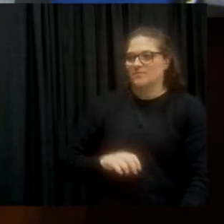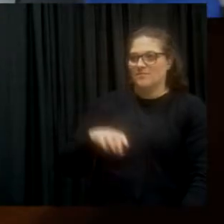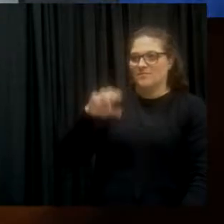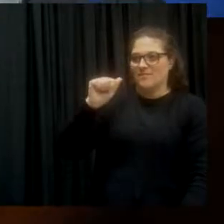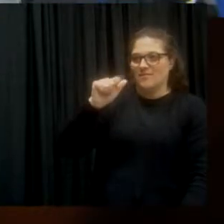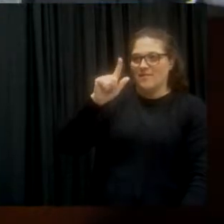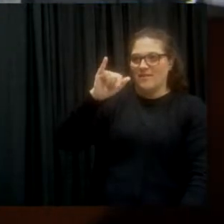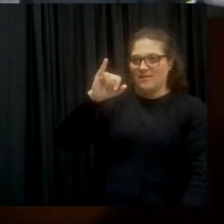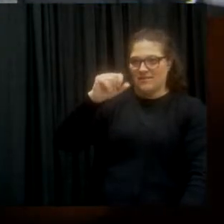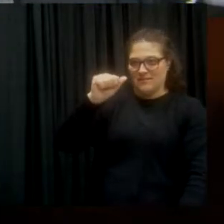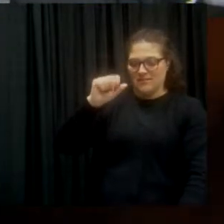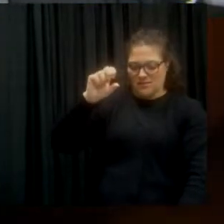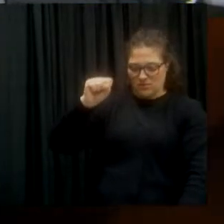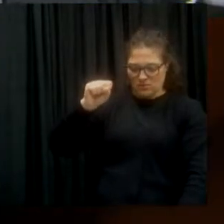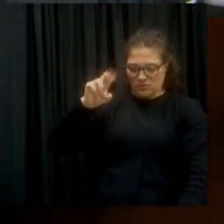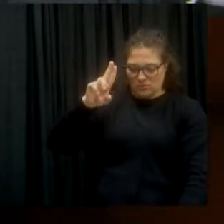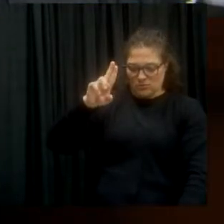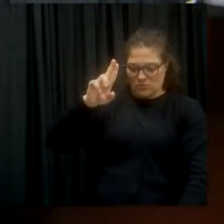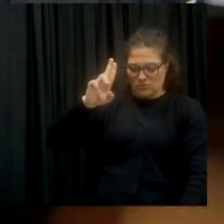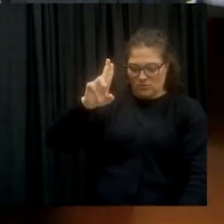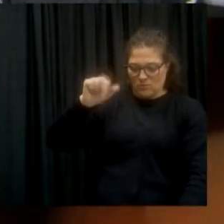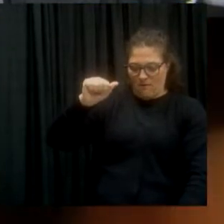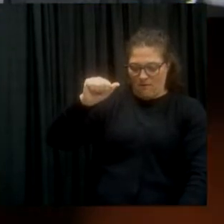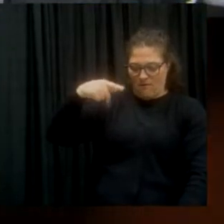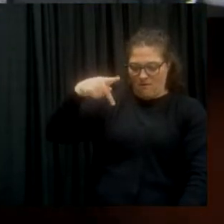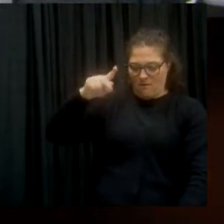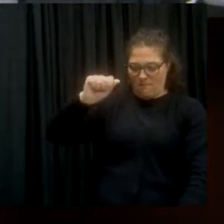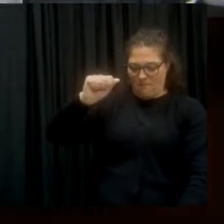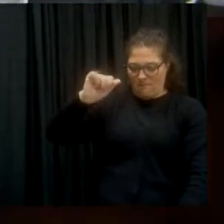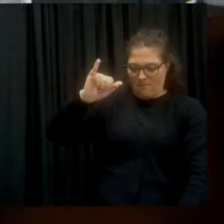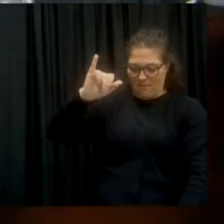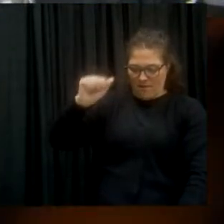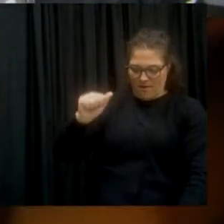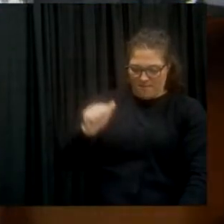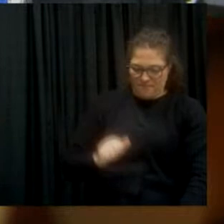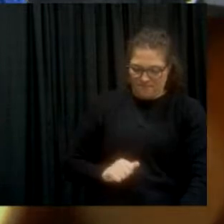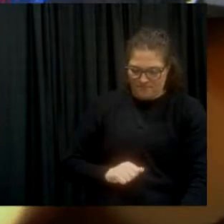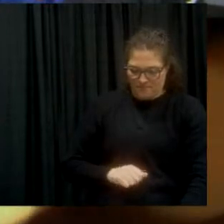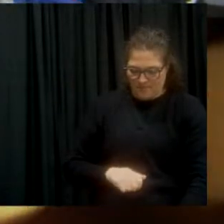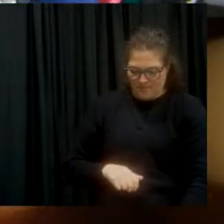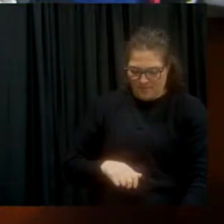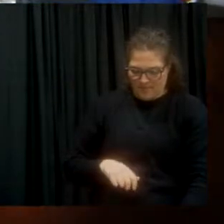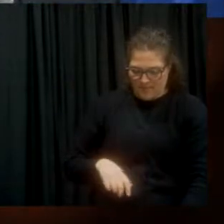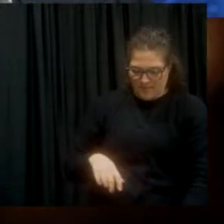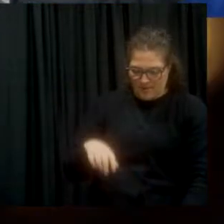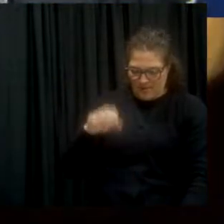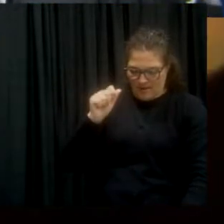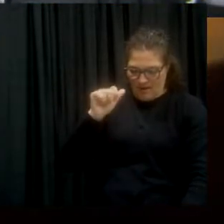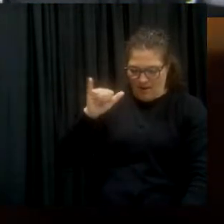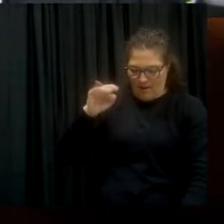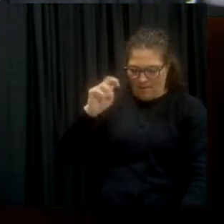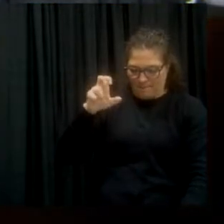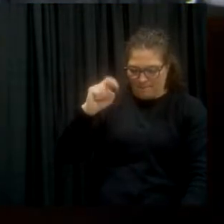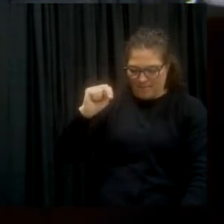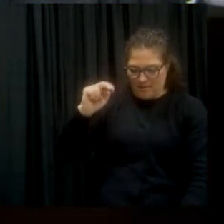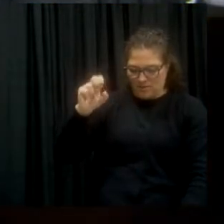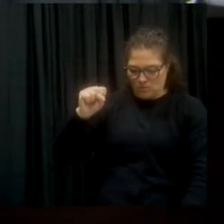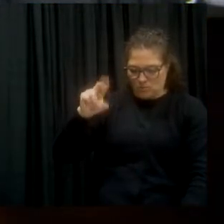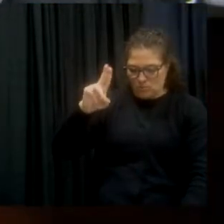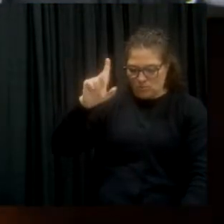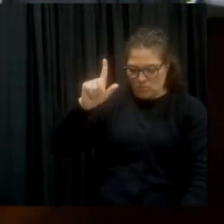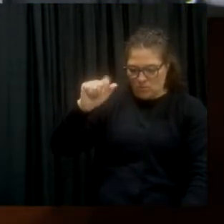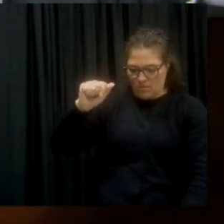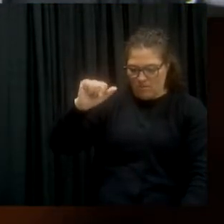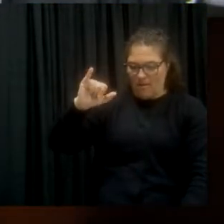Okay, Elisa Suapula. Ayman Suleiman. Ayman K. Suleiman.